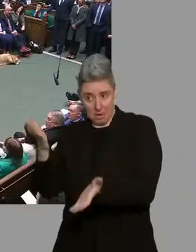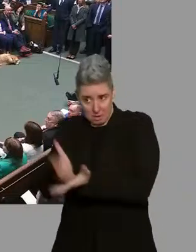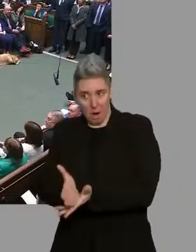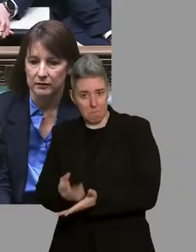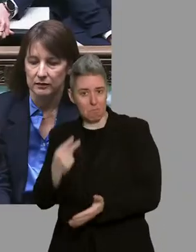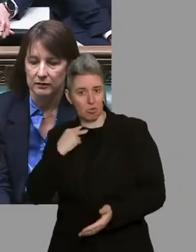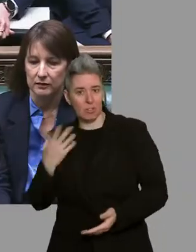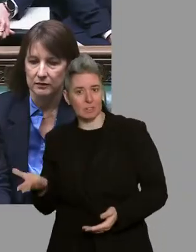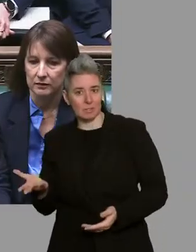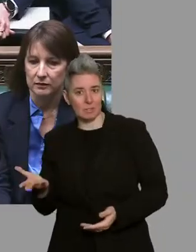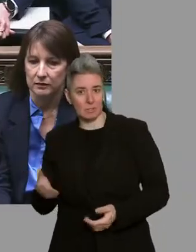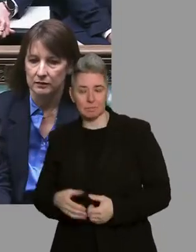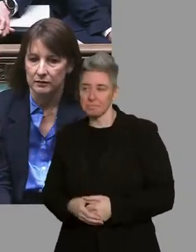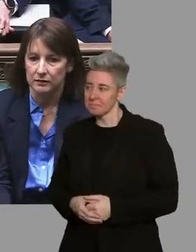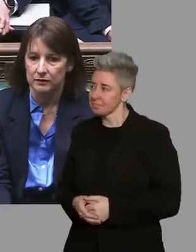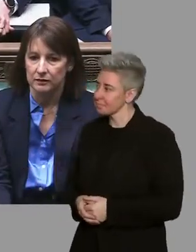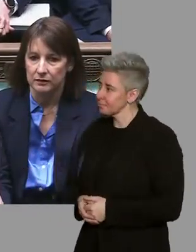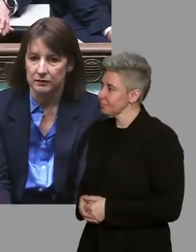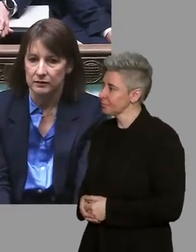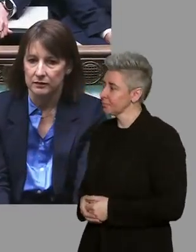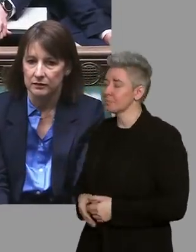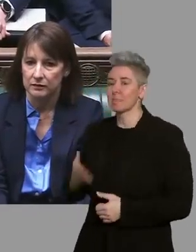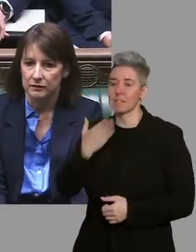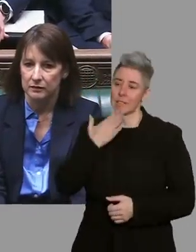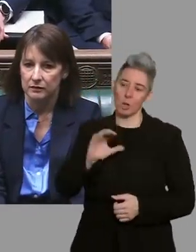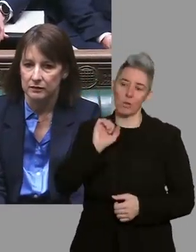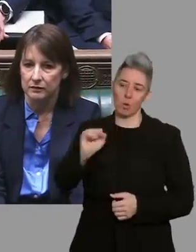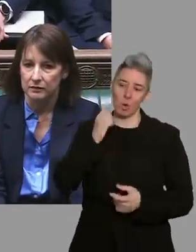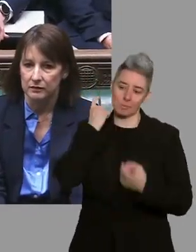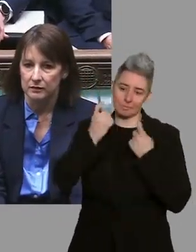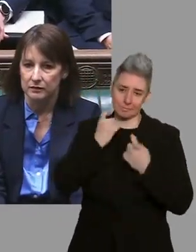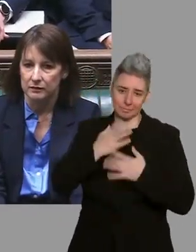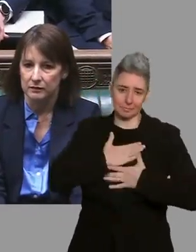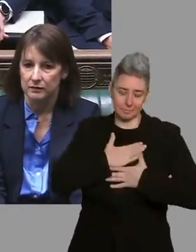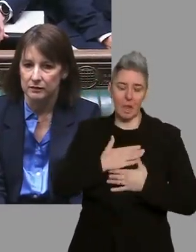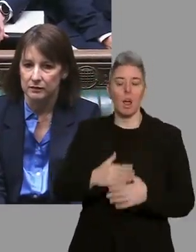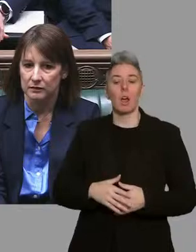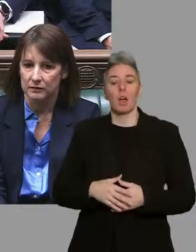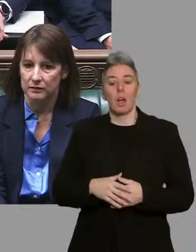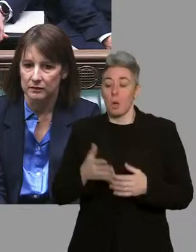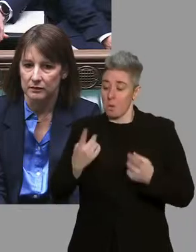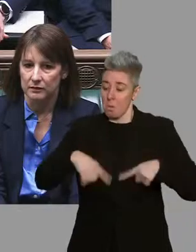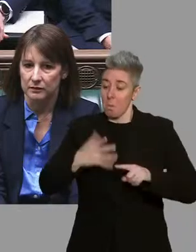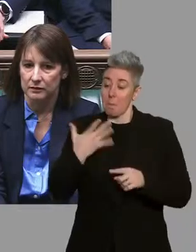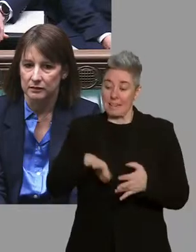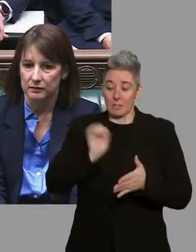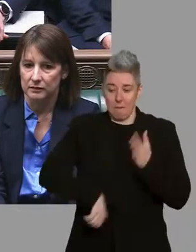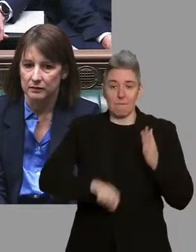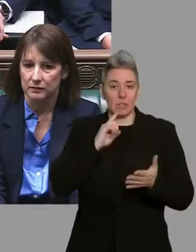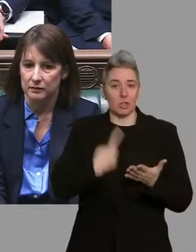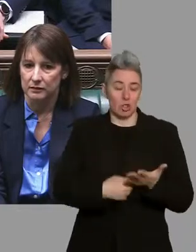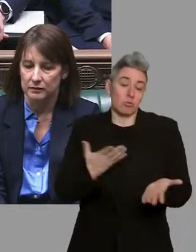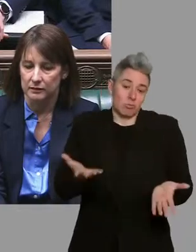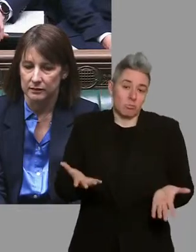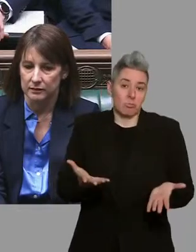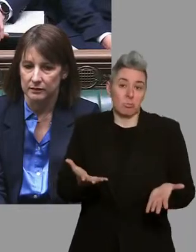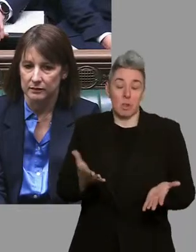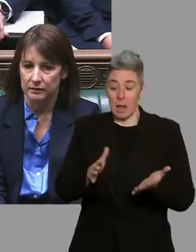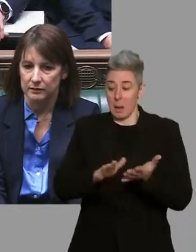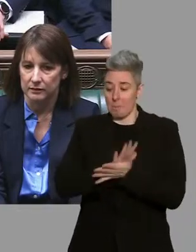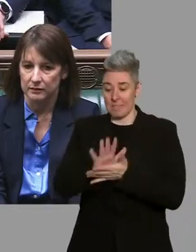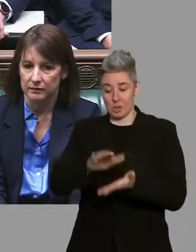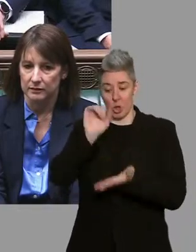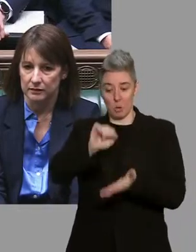condolences. We took some tough decisions. They led to a budget which delivered the largest settlement since devolution